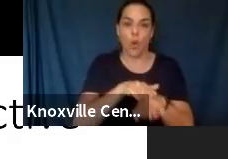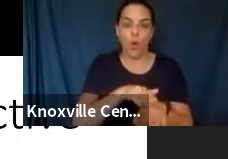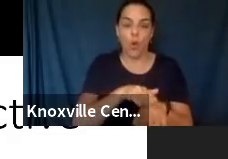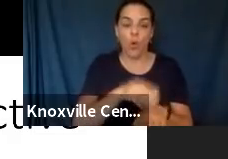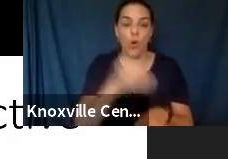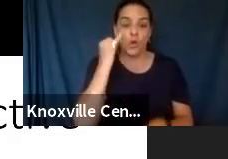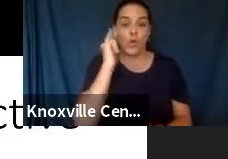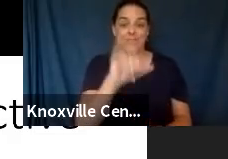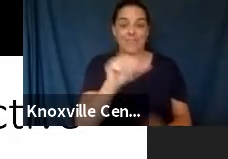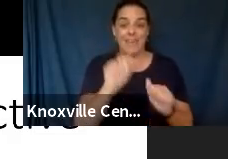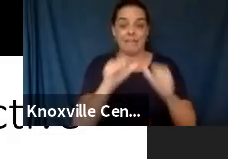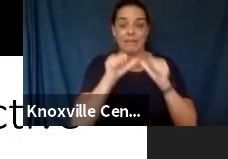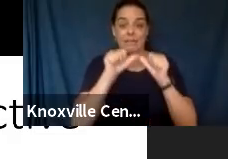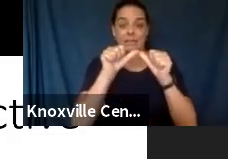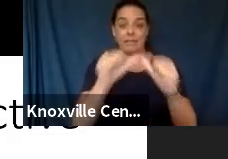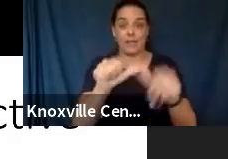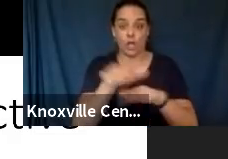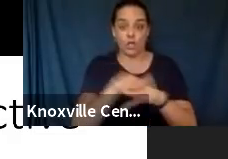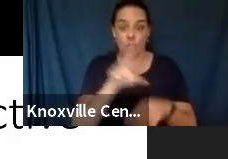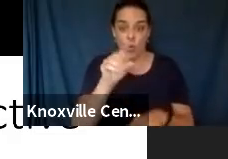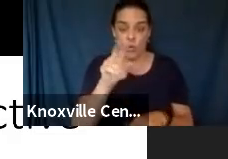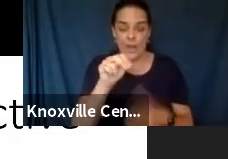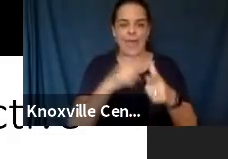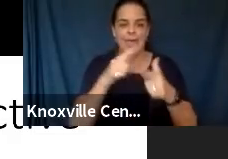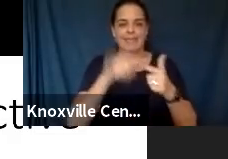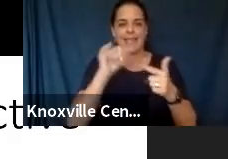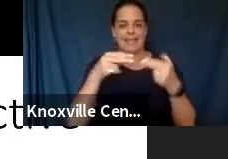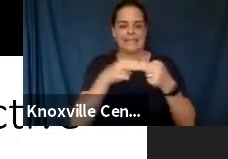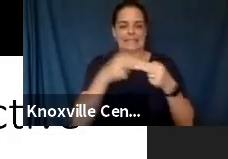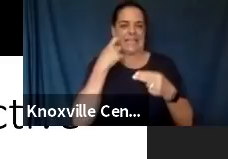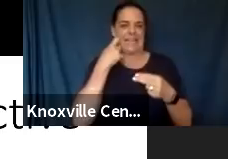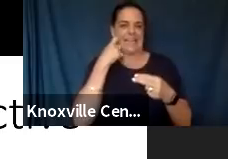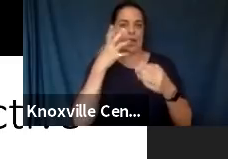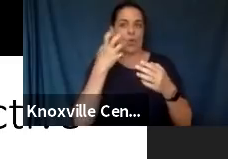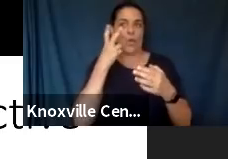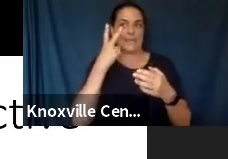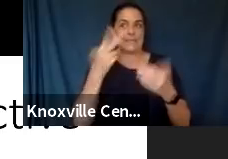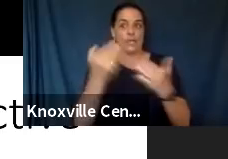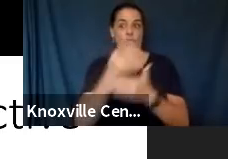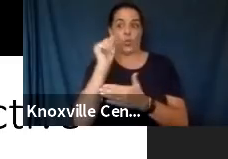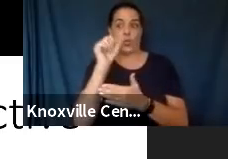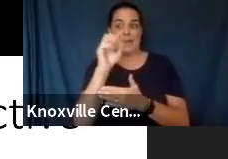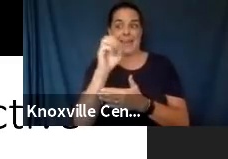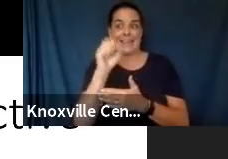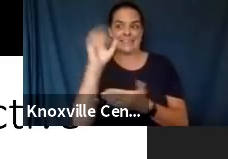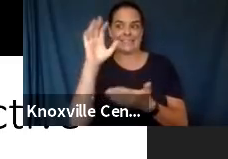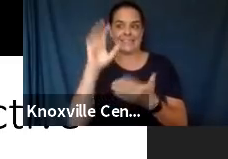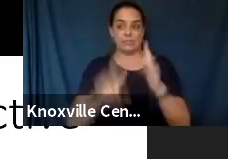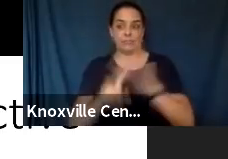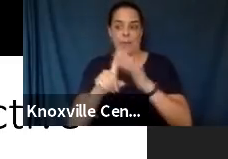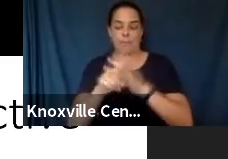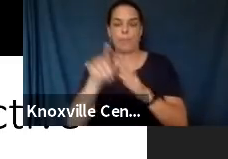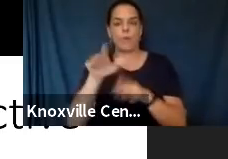can be maintained, then that slide I showed you before where I said we want to start seeing new cases evolve slower,